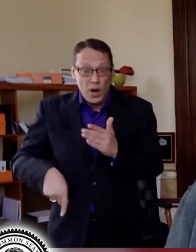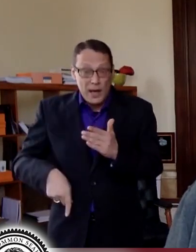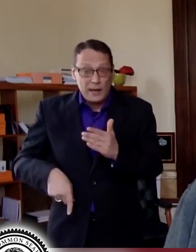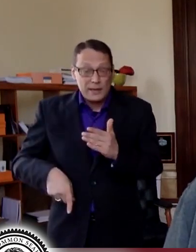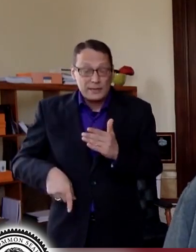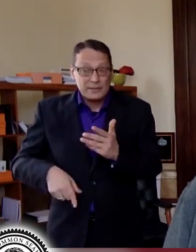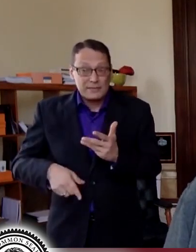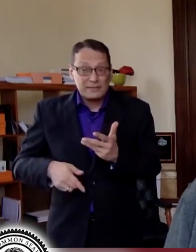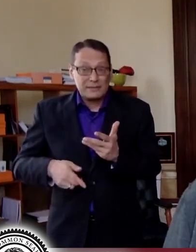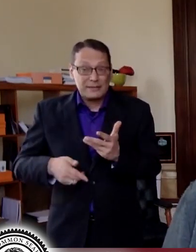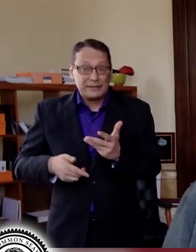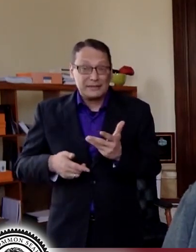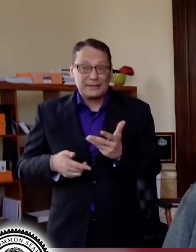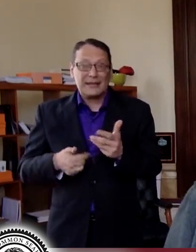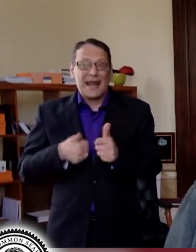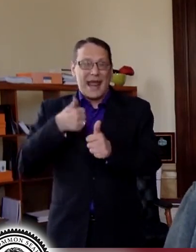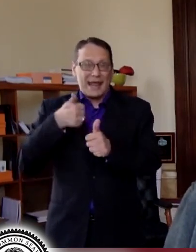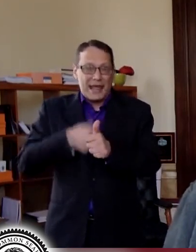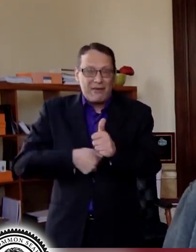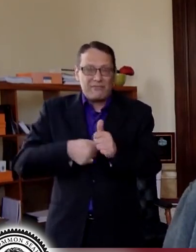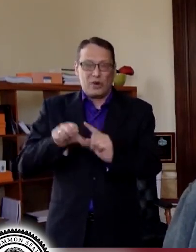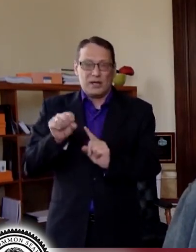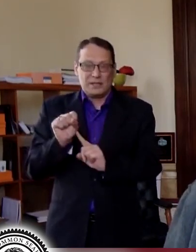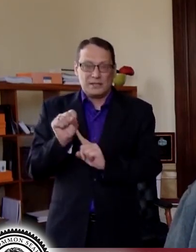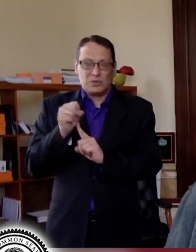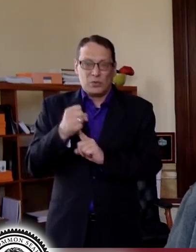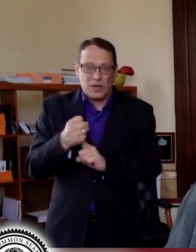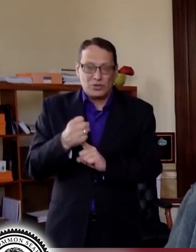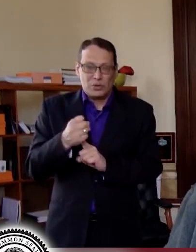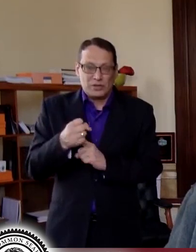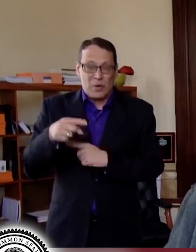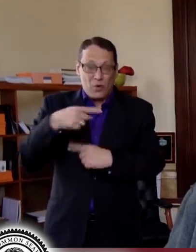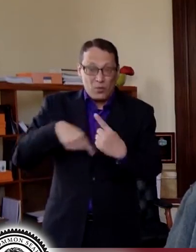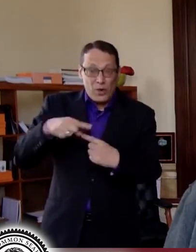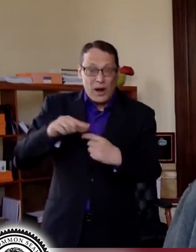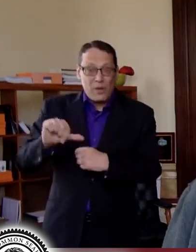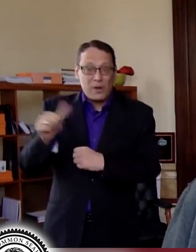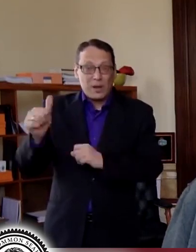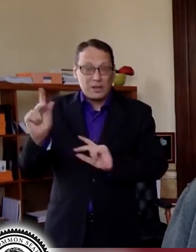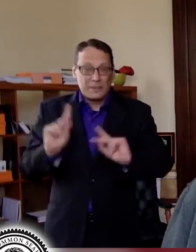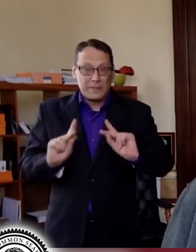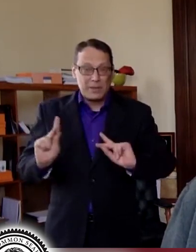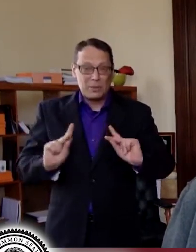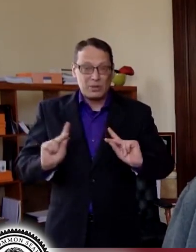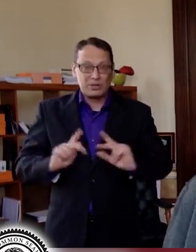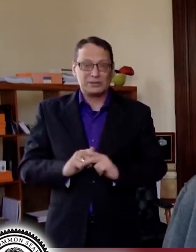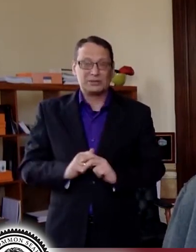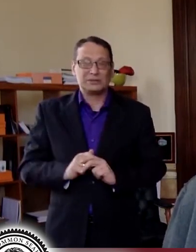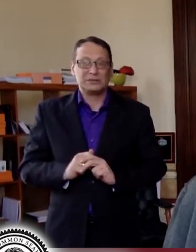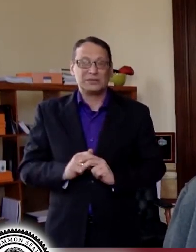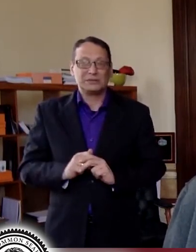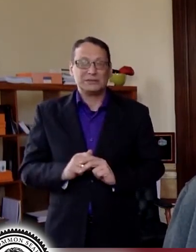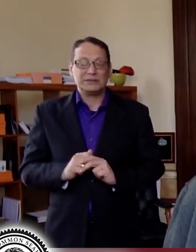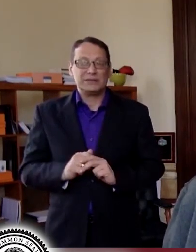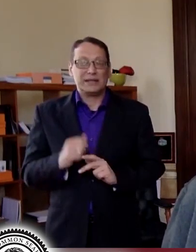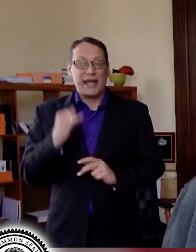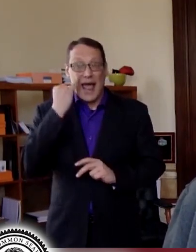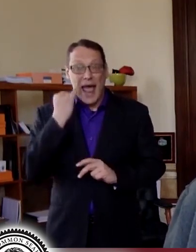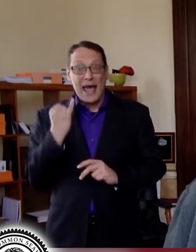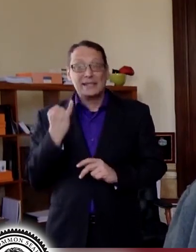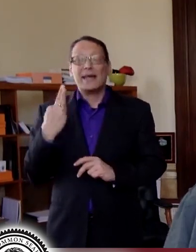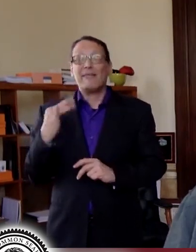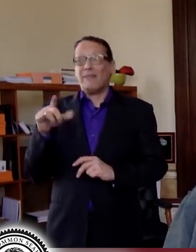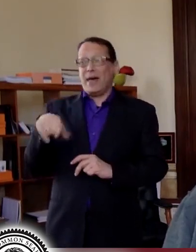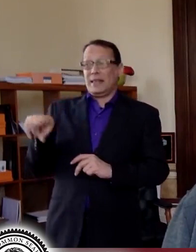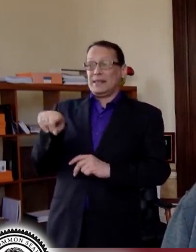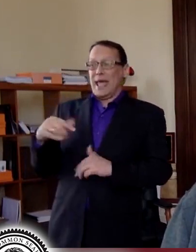treat every situation where you're around other people as if someone there has